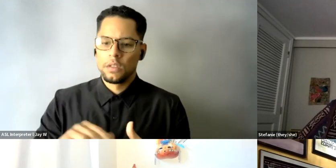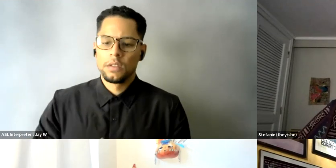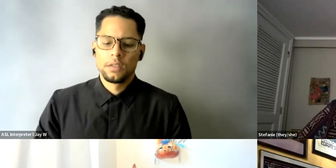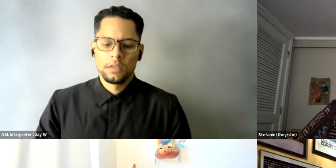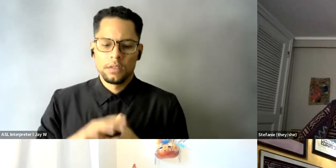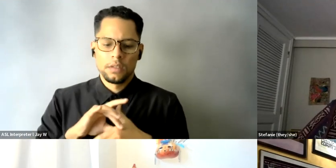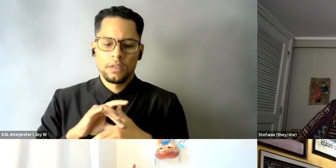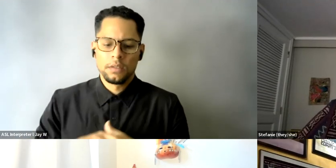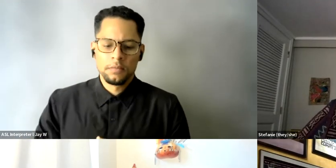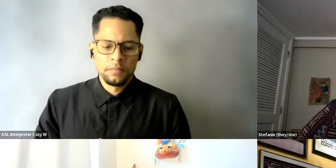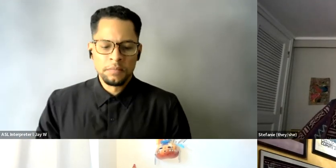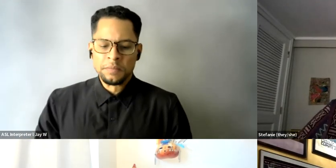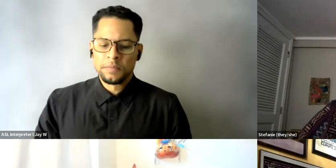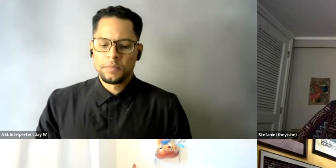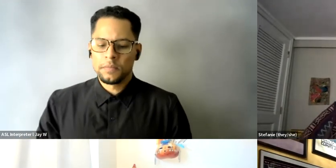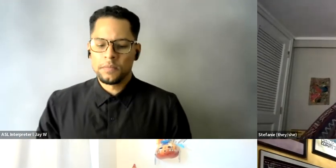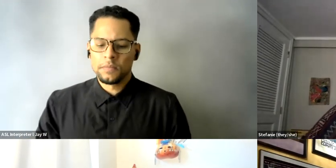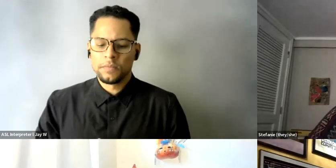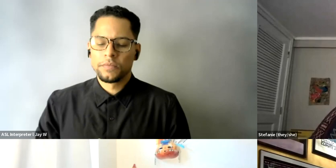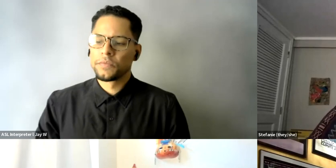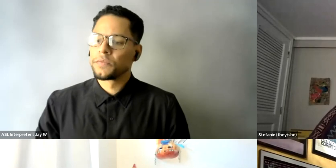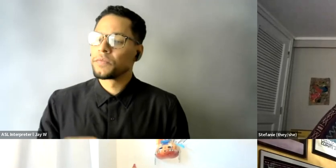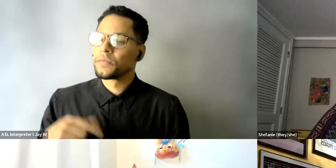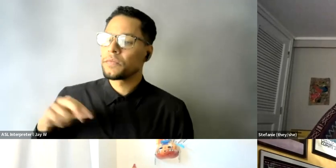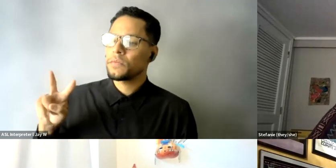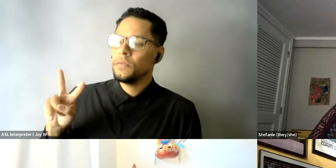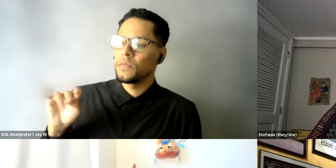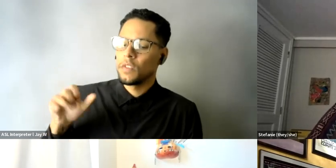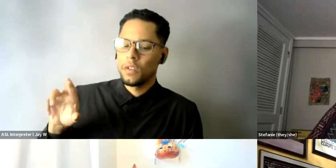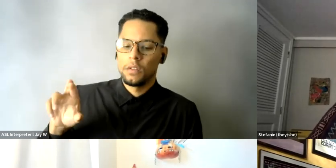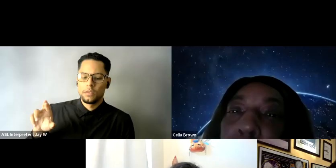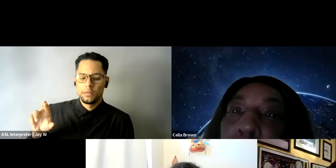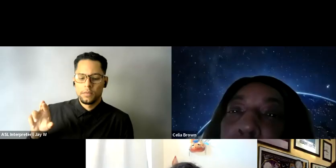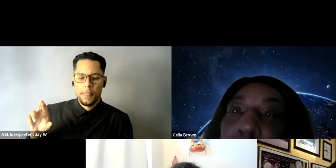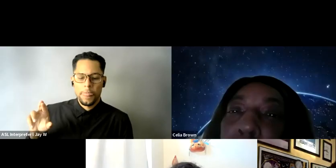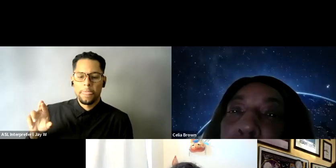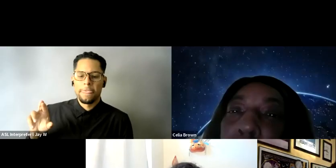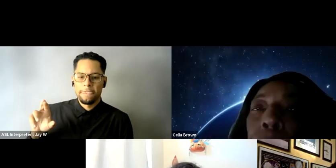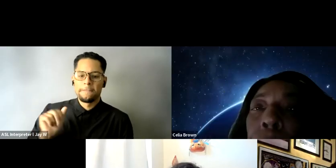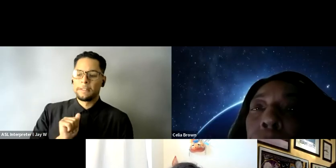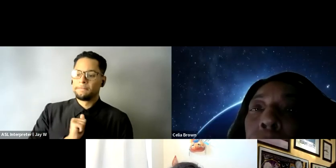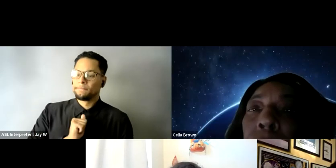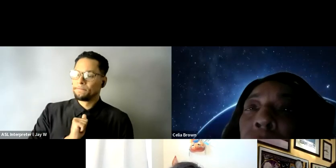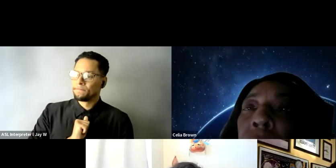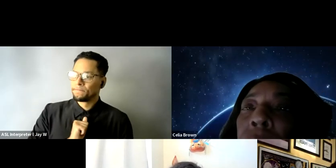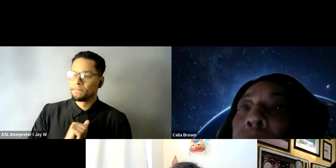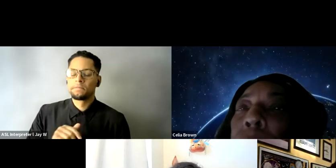Thank you for that, Sascha. And I mean, I'd say for myself, just liberating ourselves in many